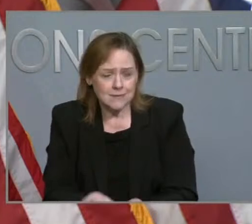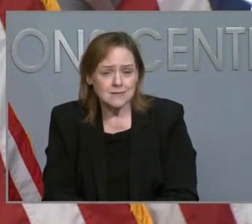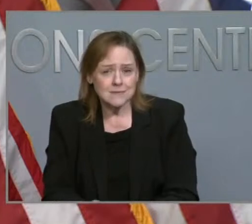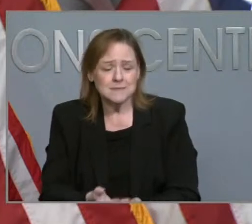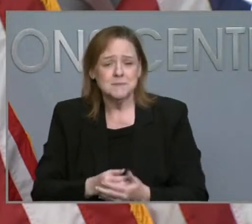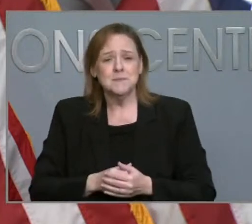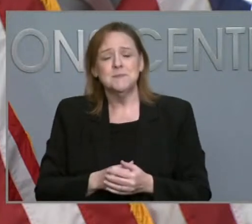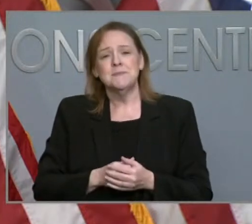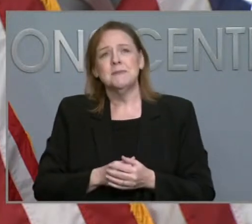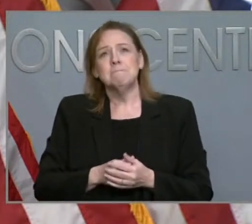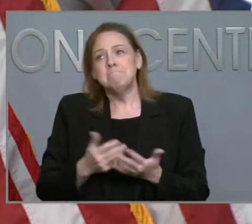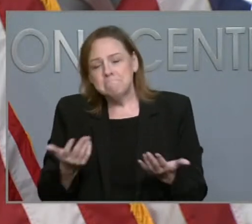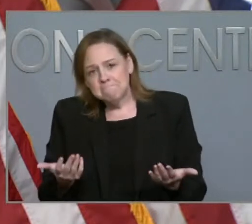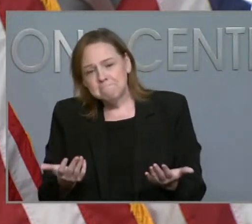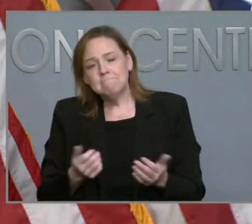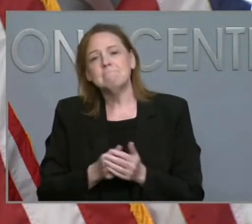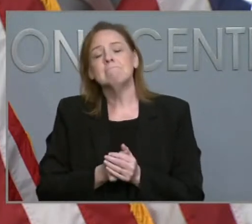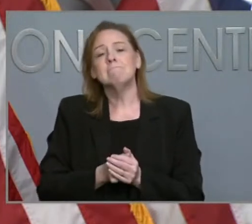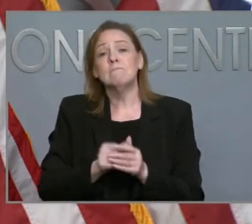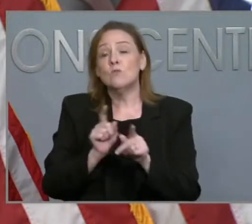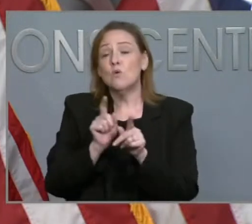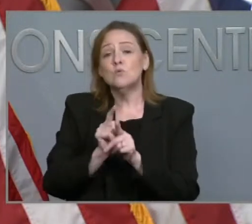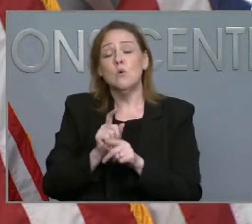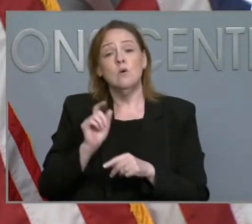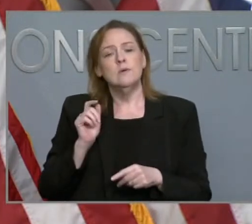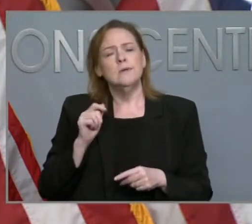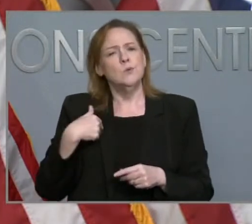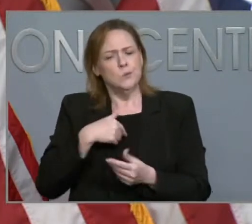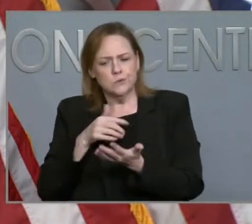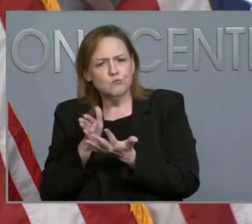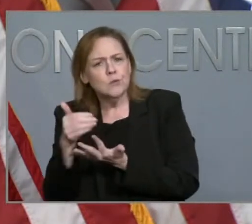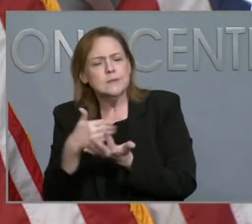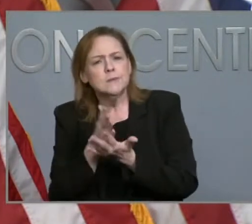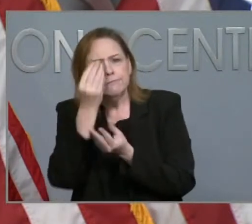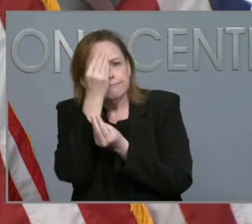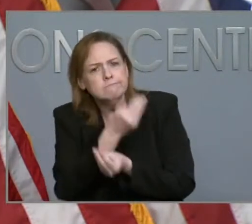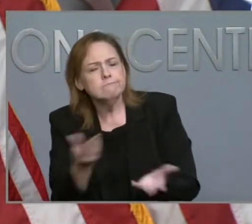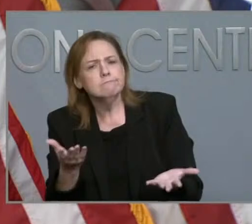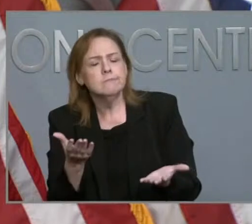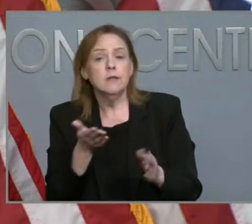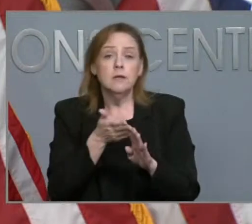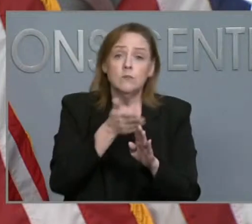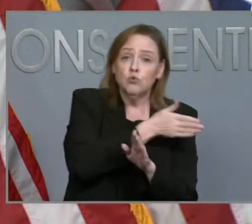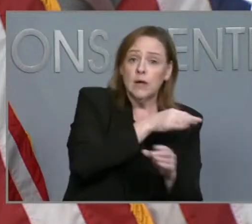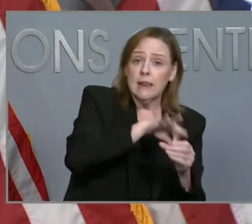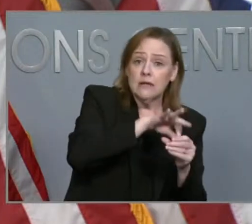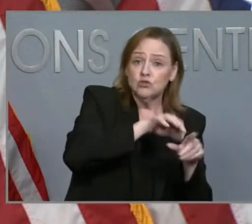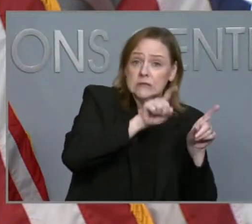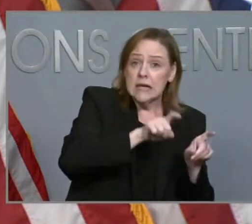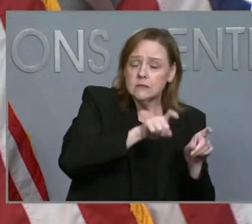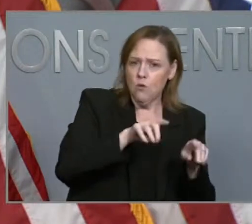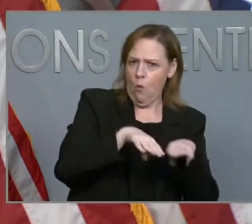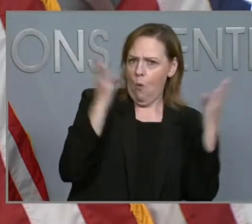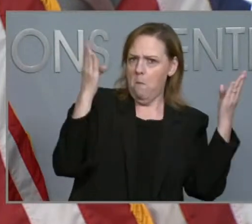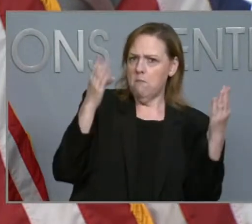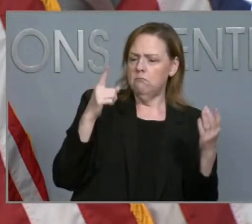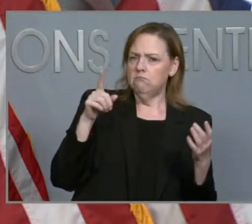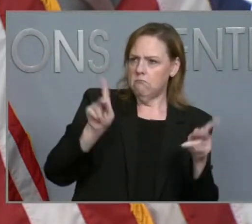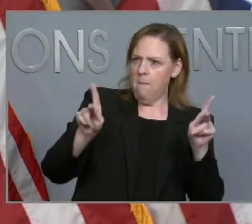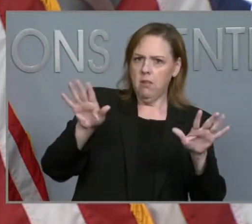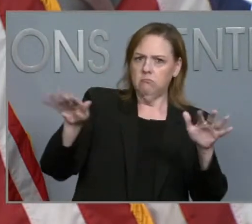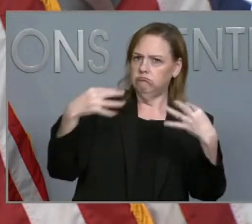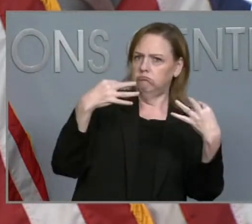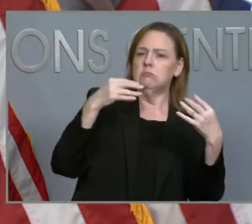similarly, we also are transparent in, our pre-election testing is open to the public. Our